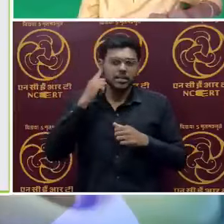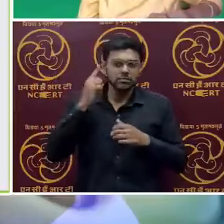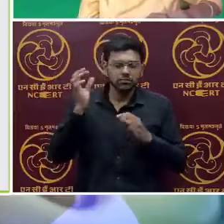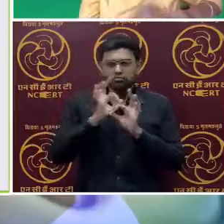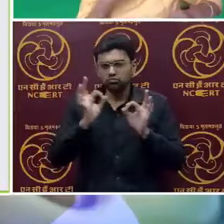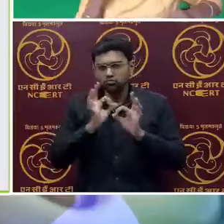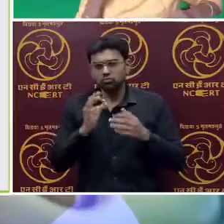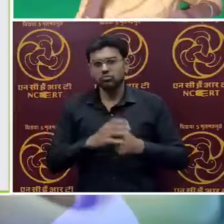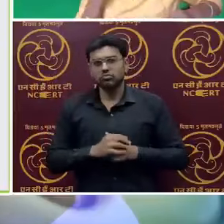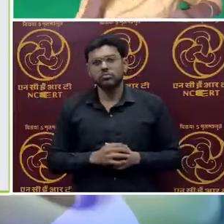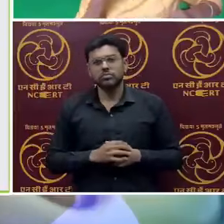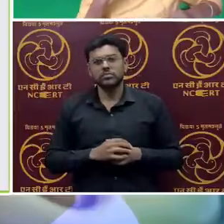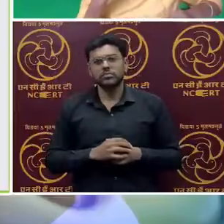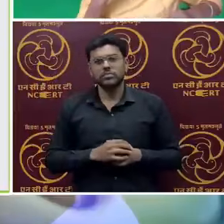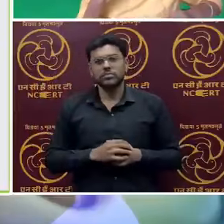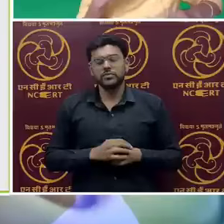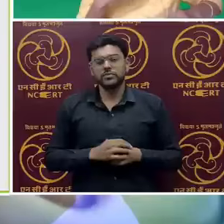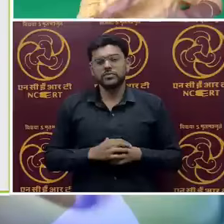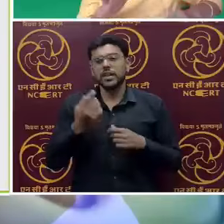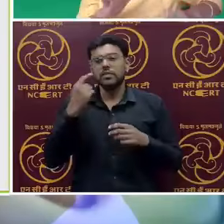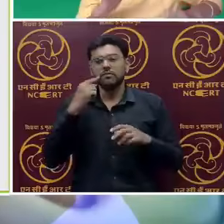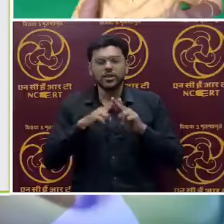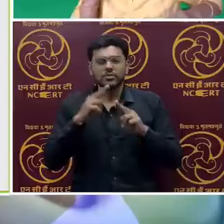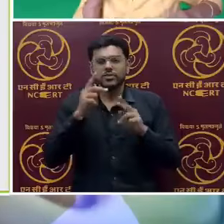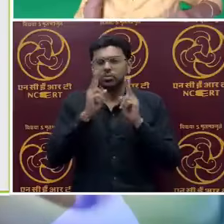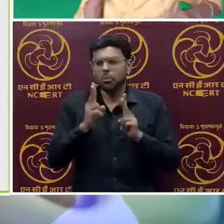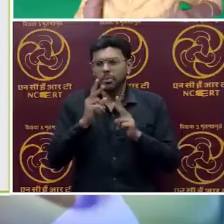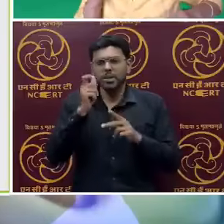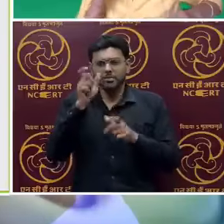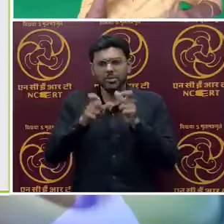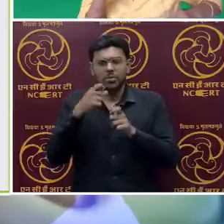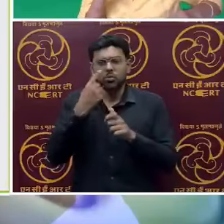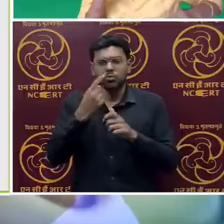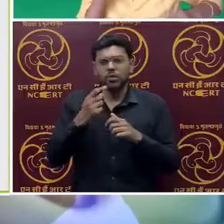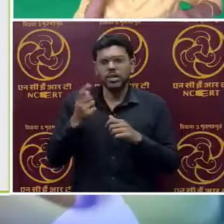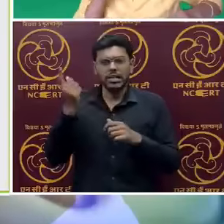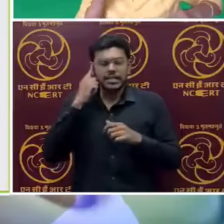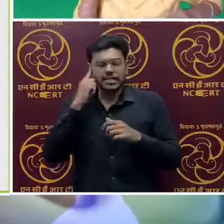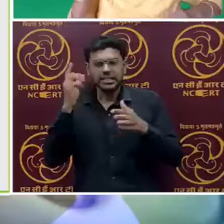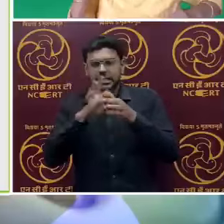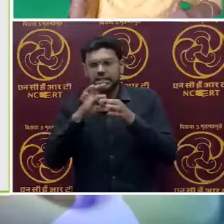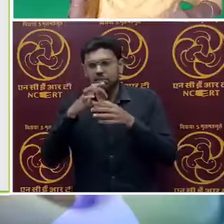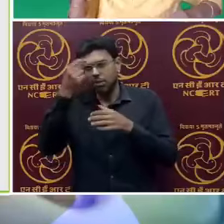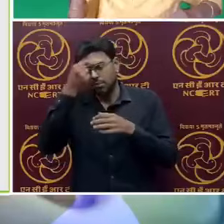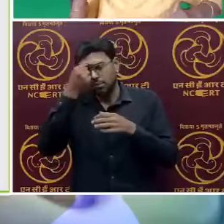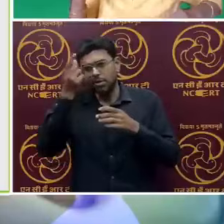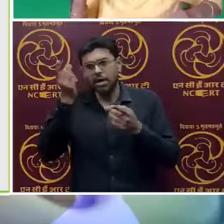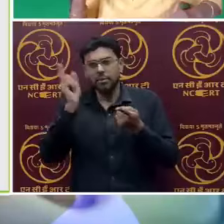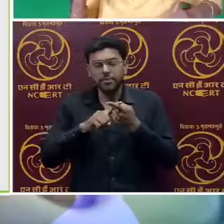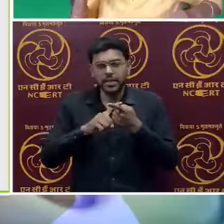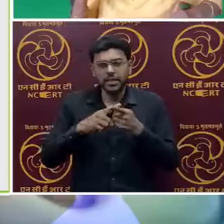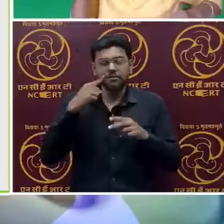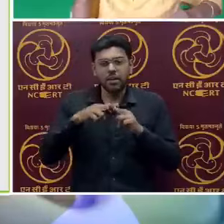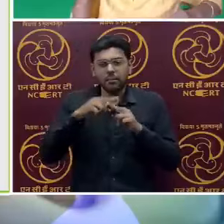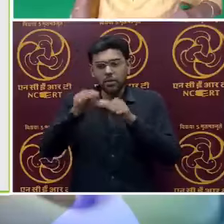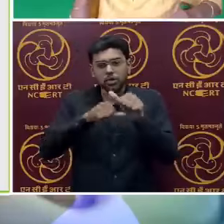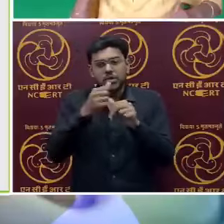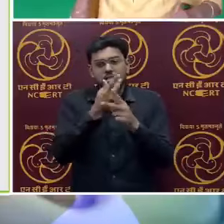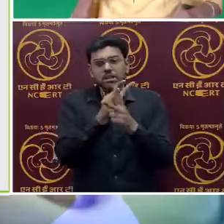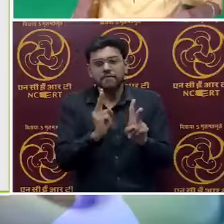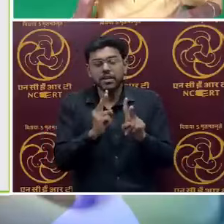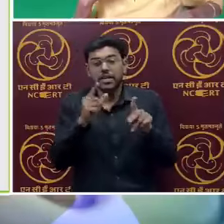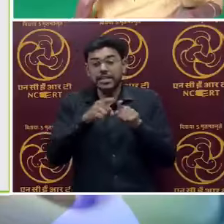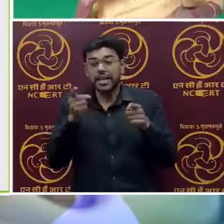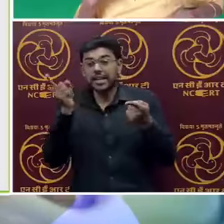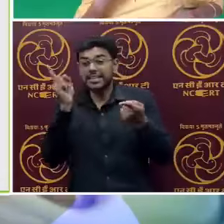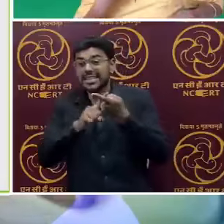auditory, in case of normal people, when they have auditory problem, the processing is different, and it